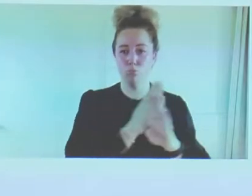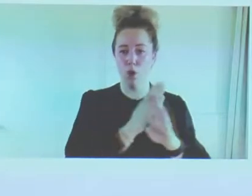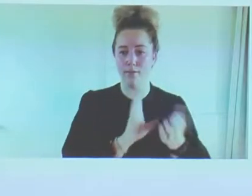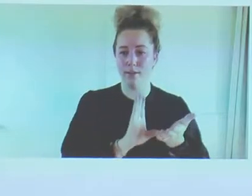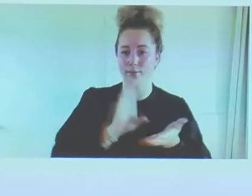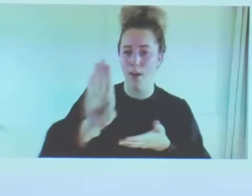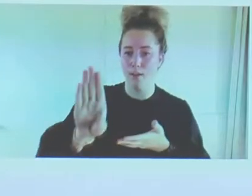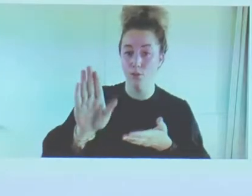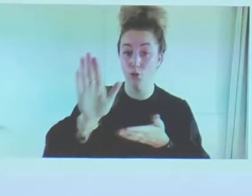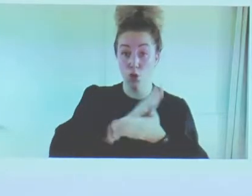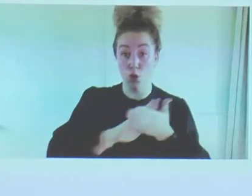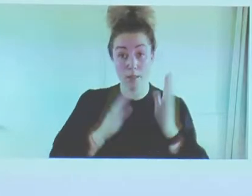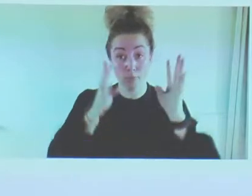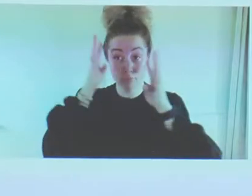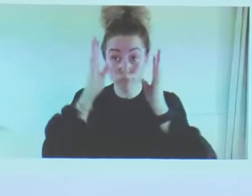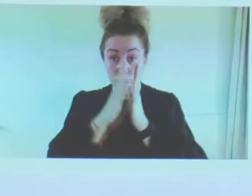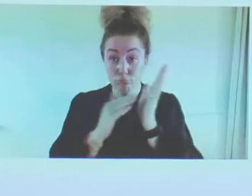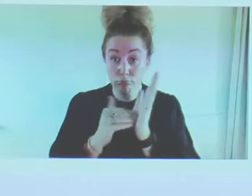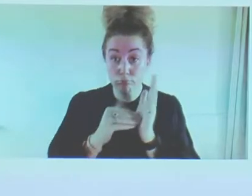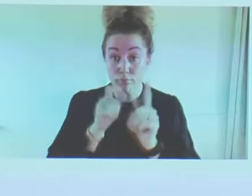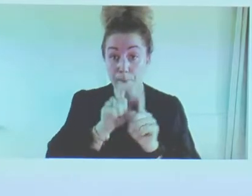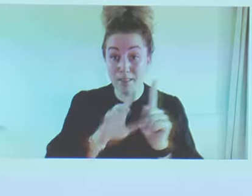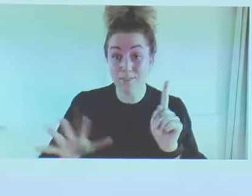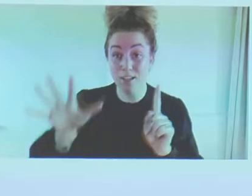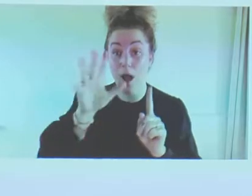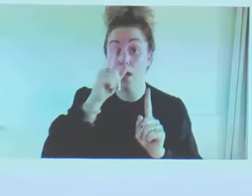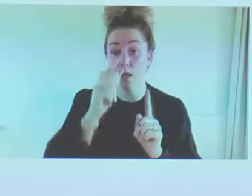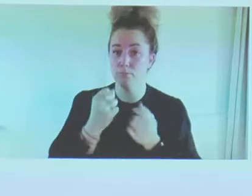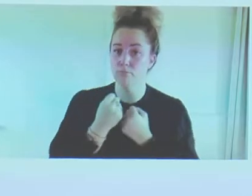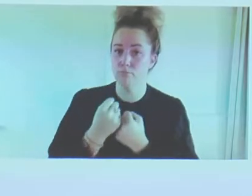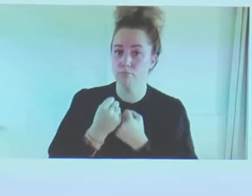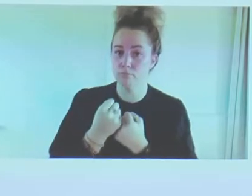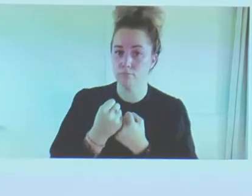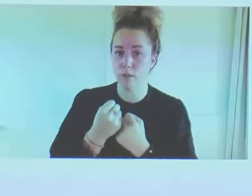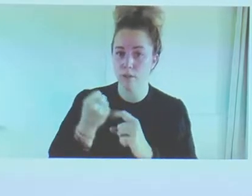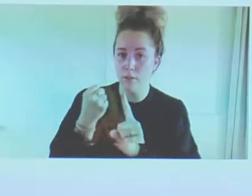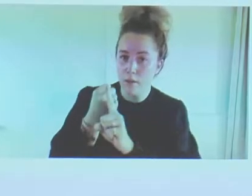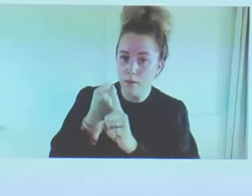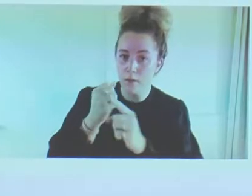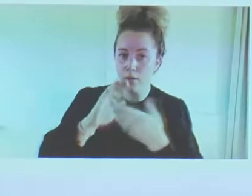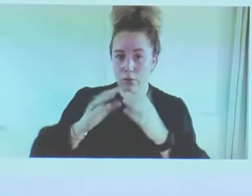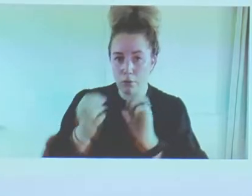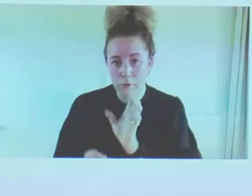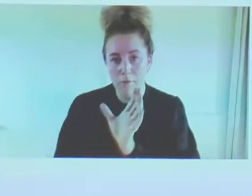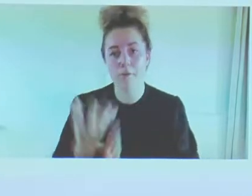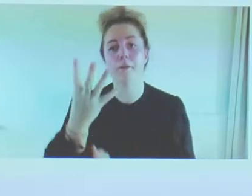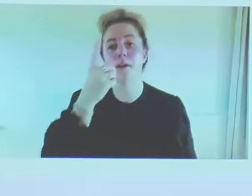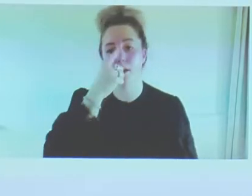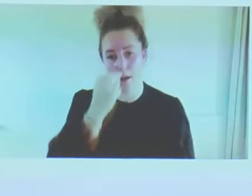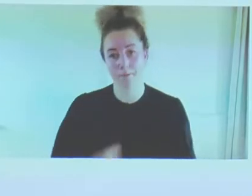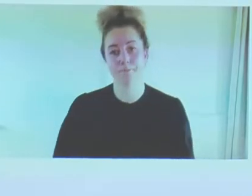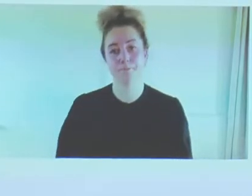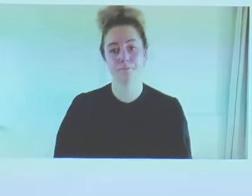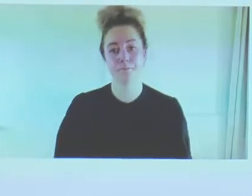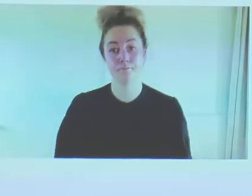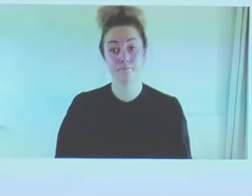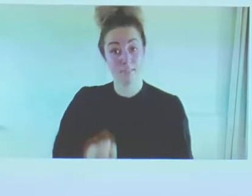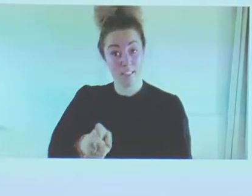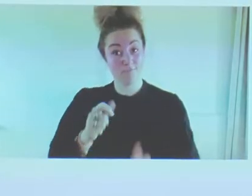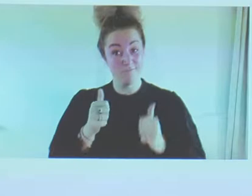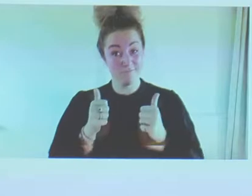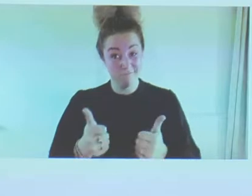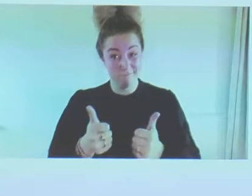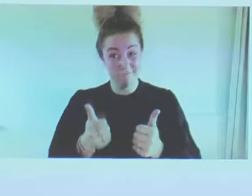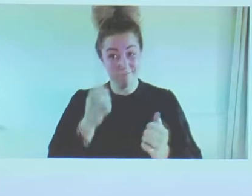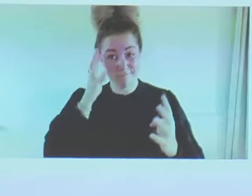to bring their art to life while growing a supportive and activated community in the process this is such a great